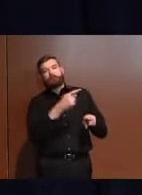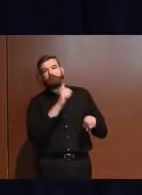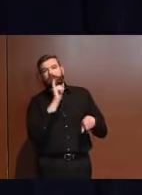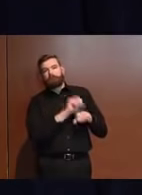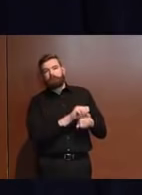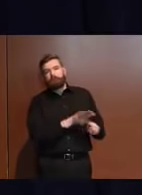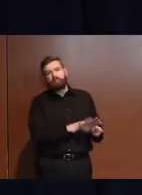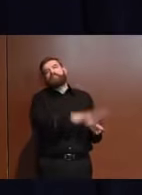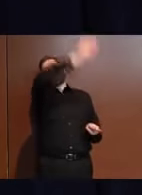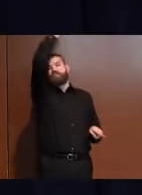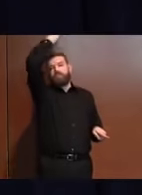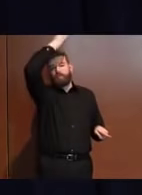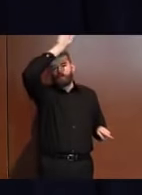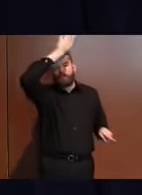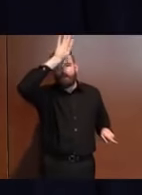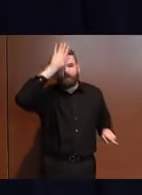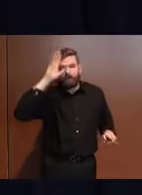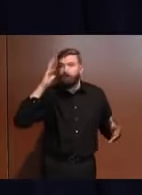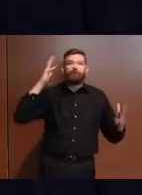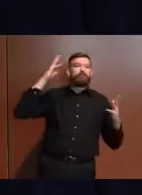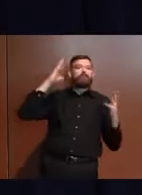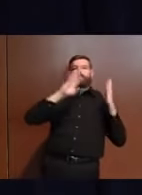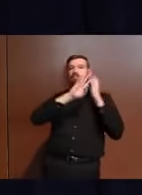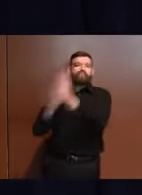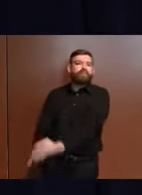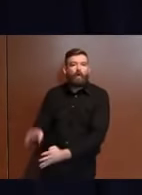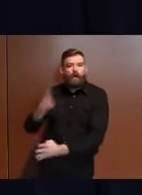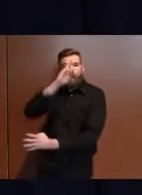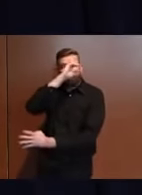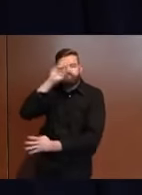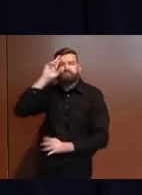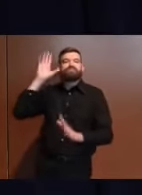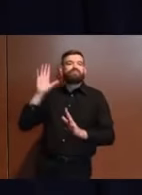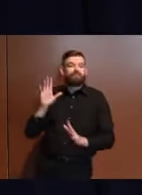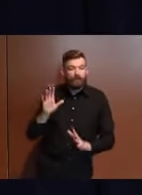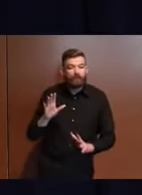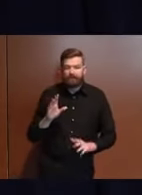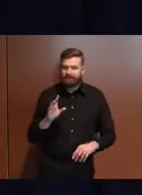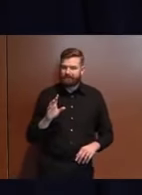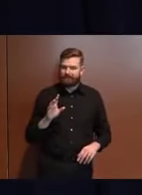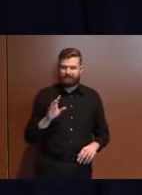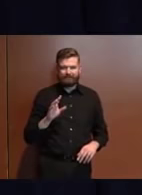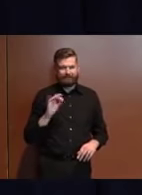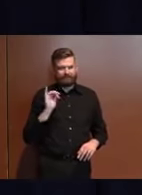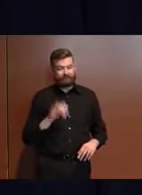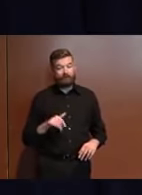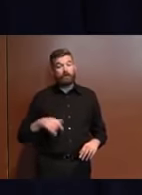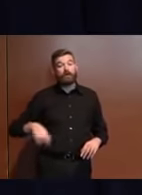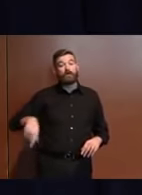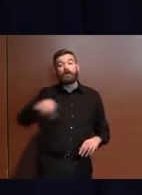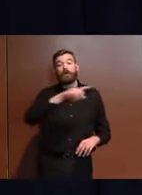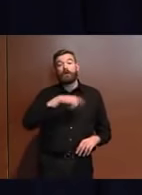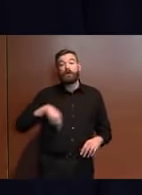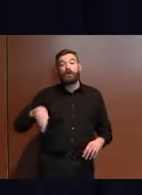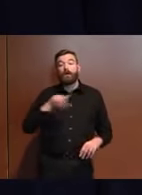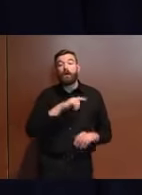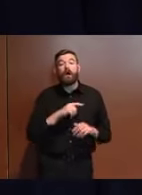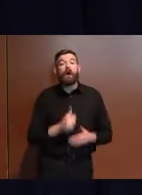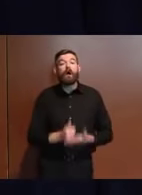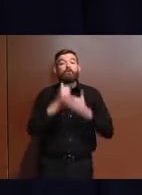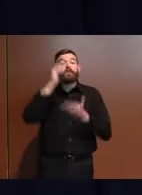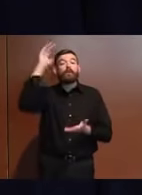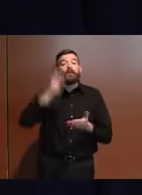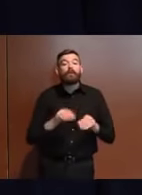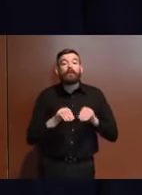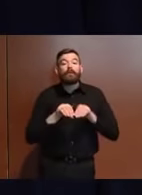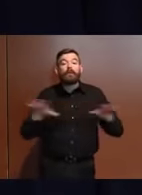equipment. So social distancing, it's the only tool we have in our toolkit, reduces the transmission of the